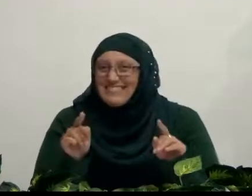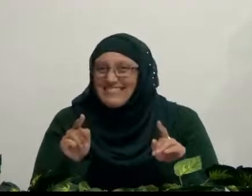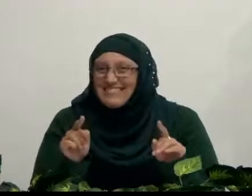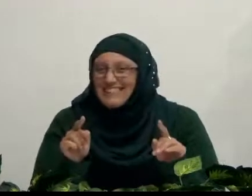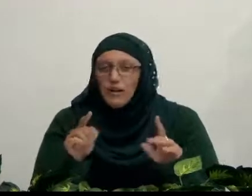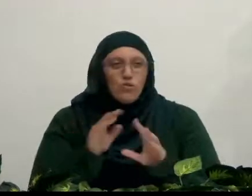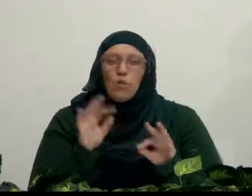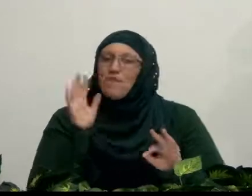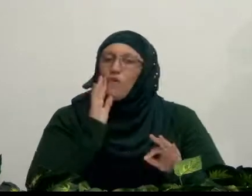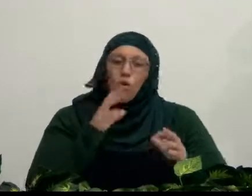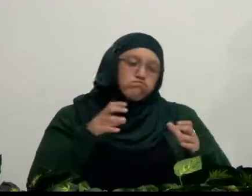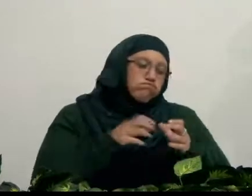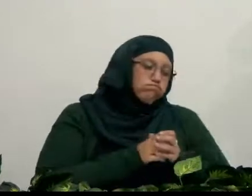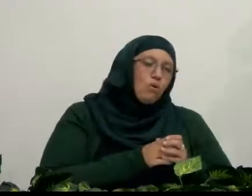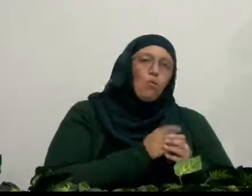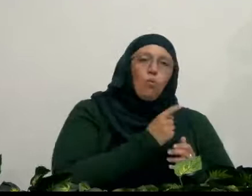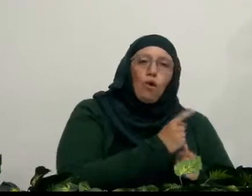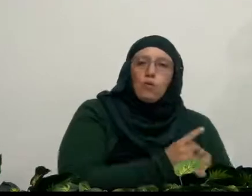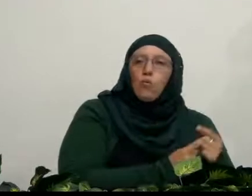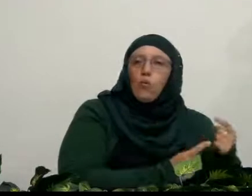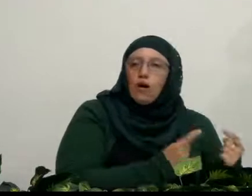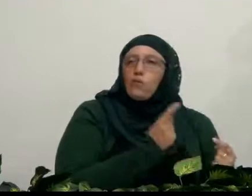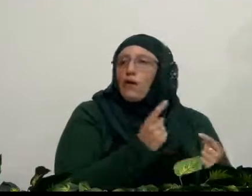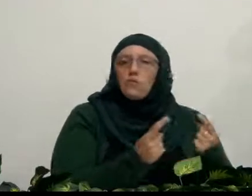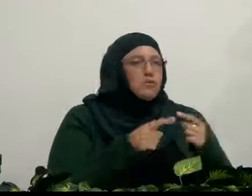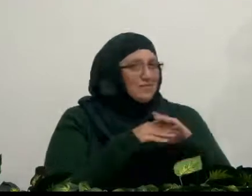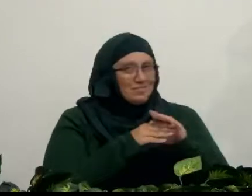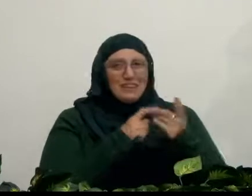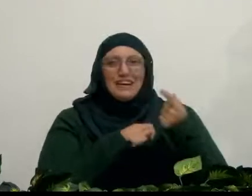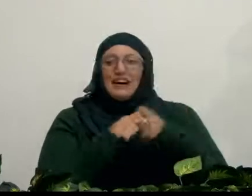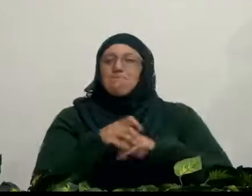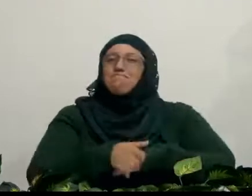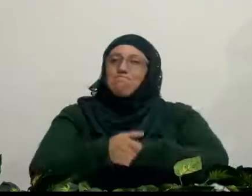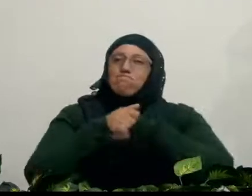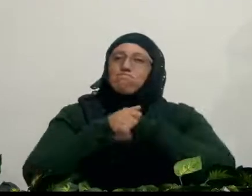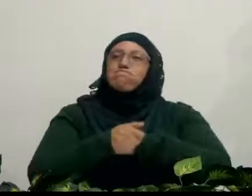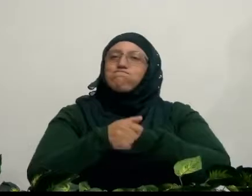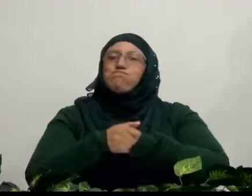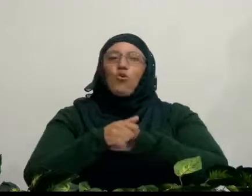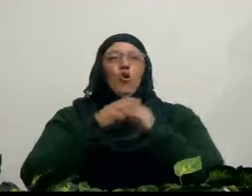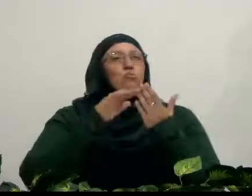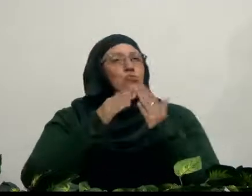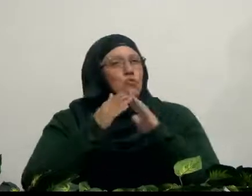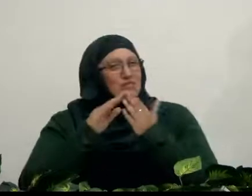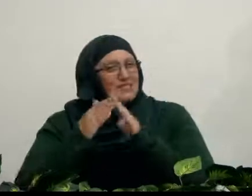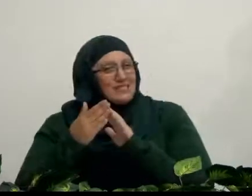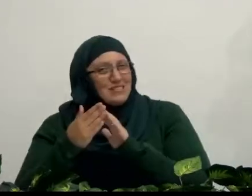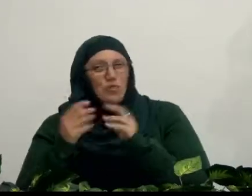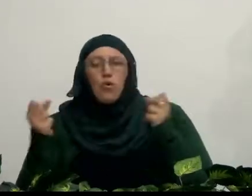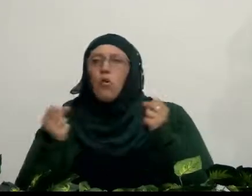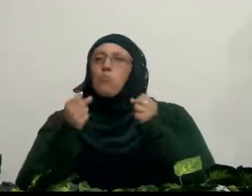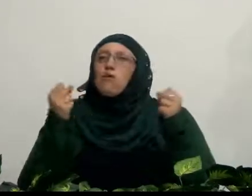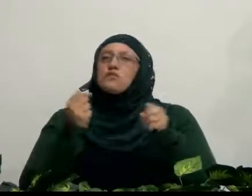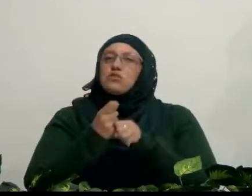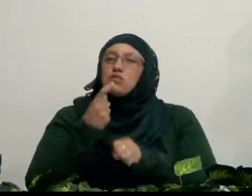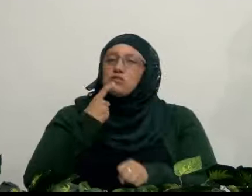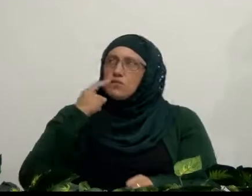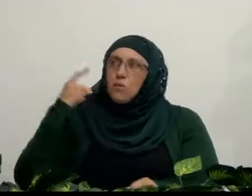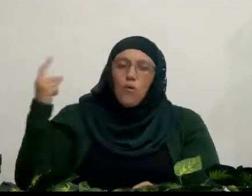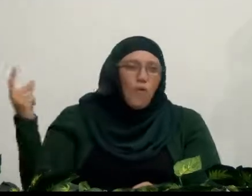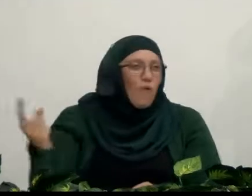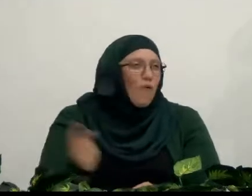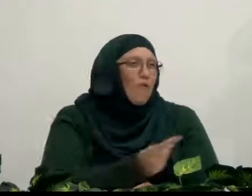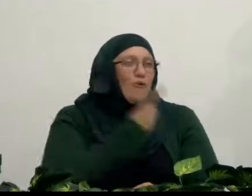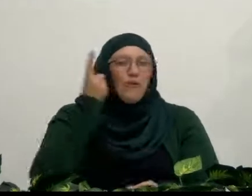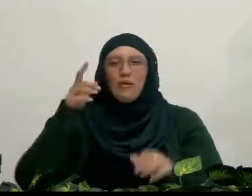No longer two, between two individuals. The Almighty God calls upon the whole Muslim people